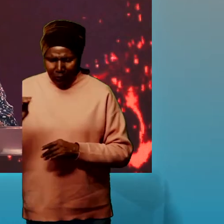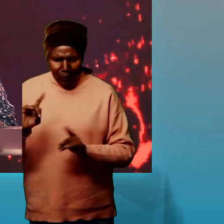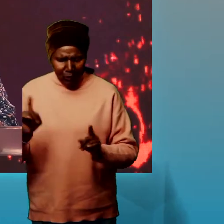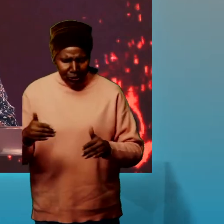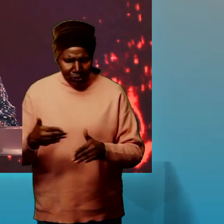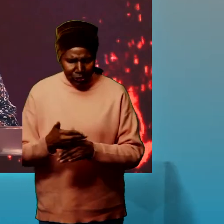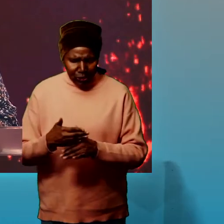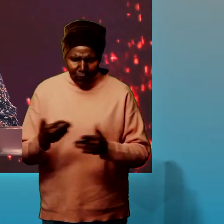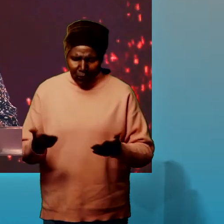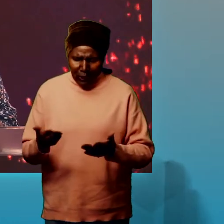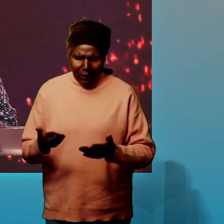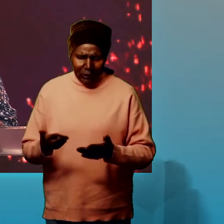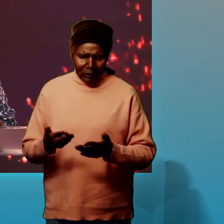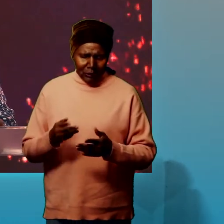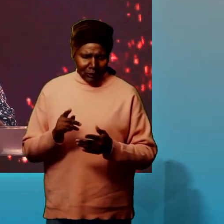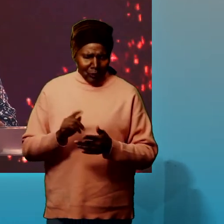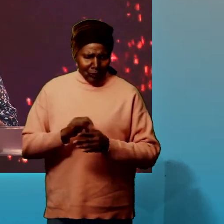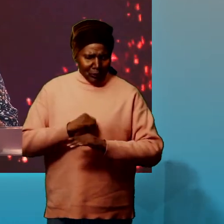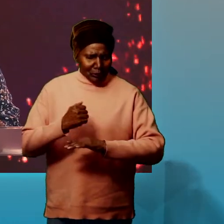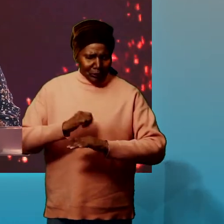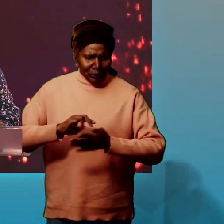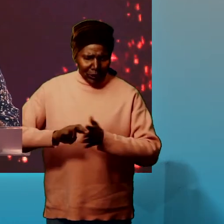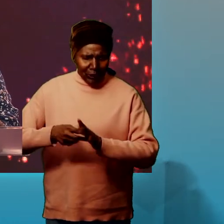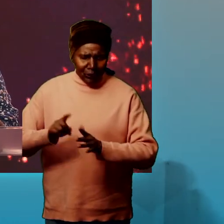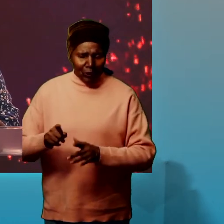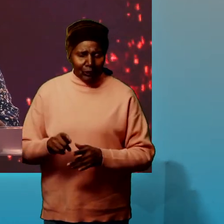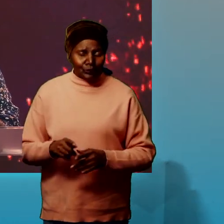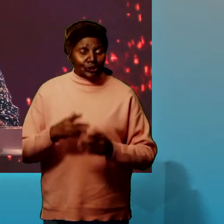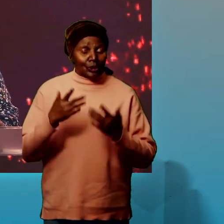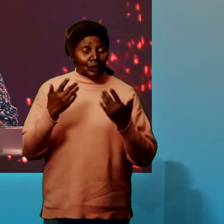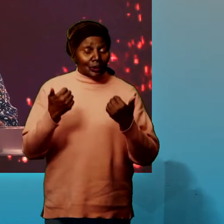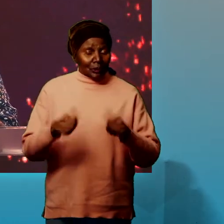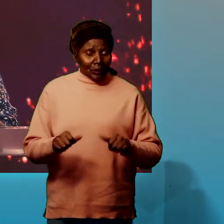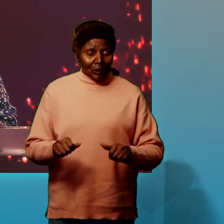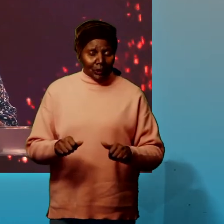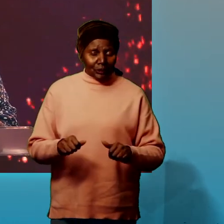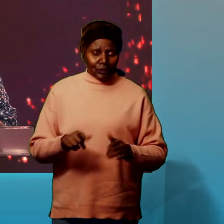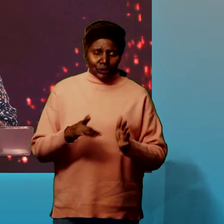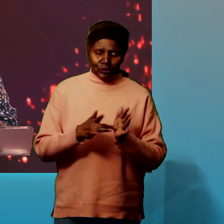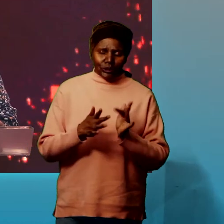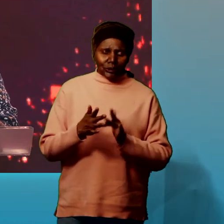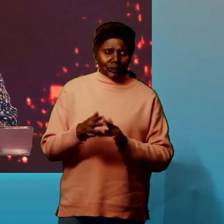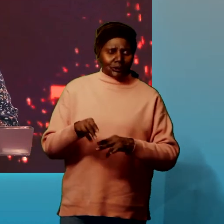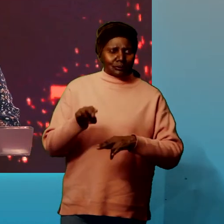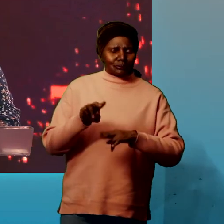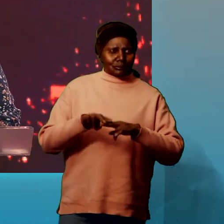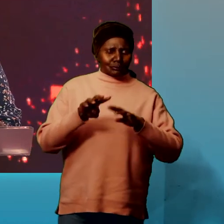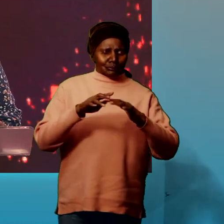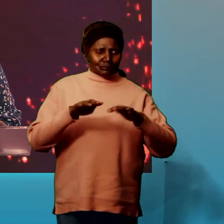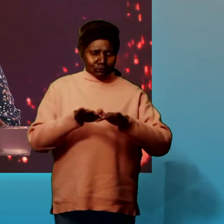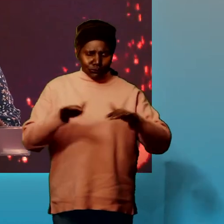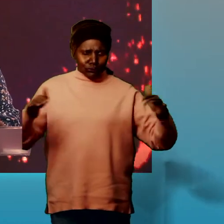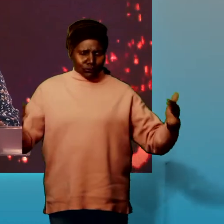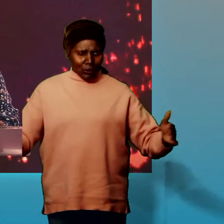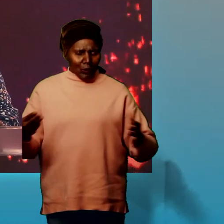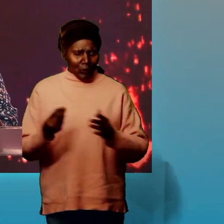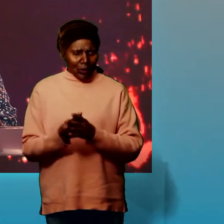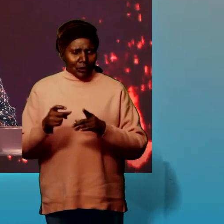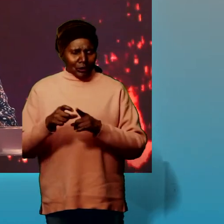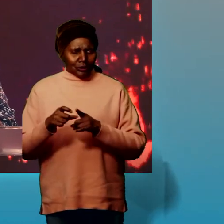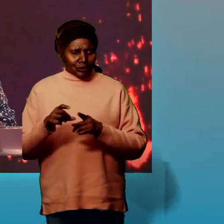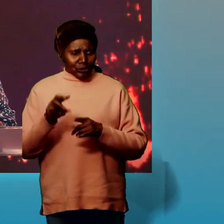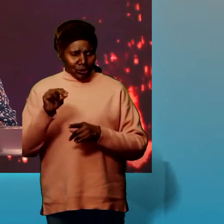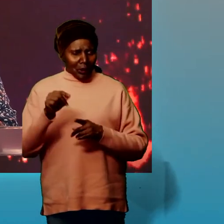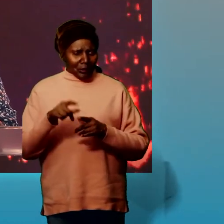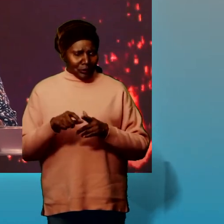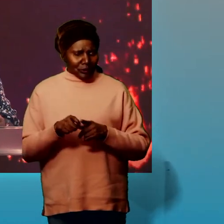evening came, Jesus was reclining at the table with the 12. And while they were eating, he said, "Truly, I tell you, one of you